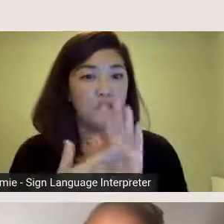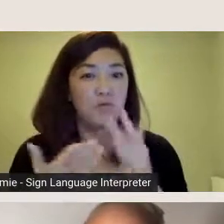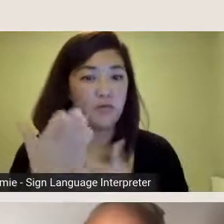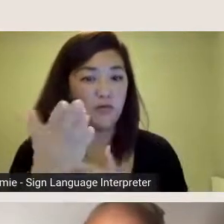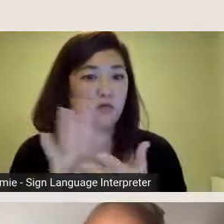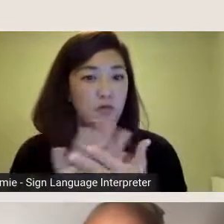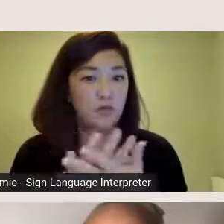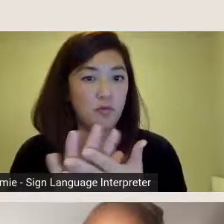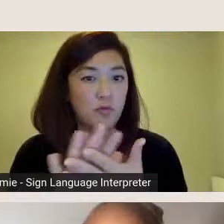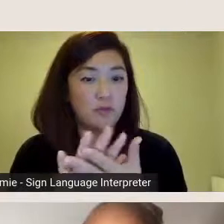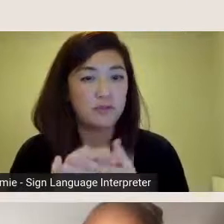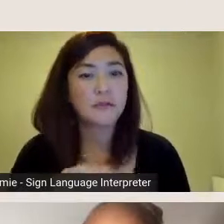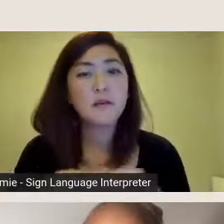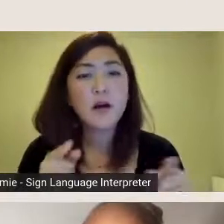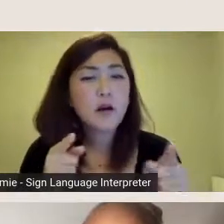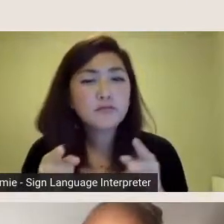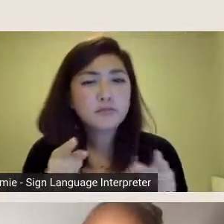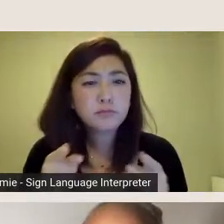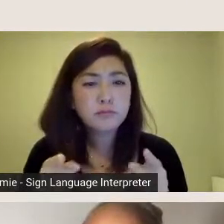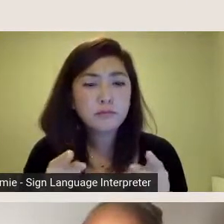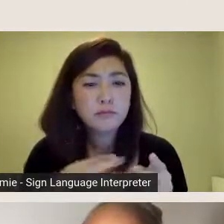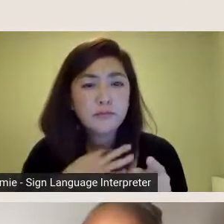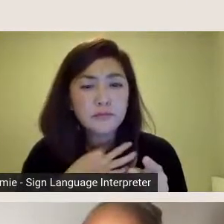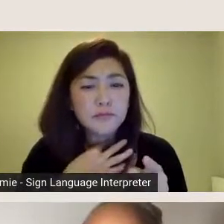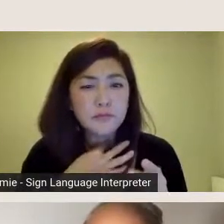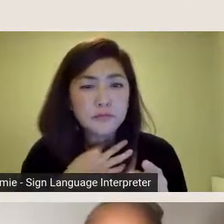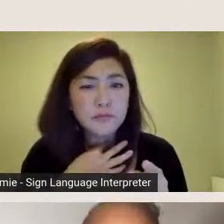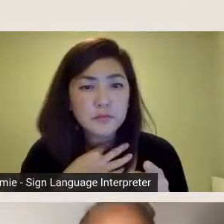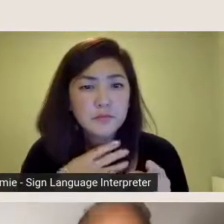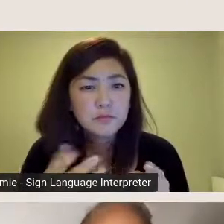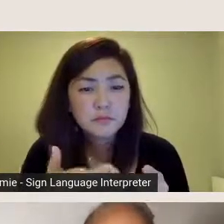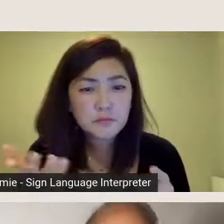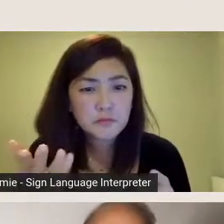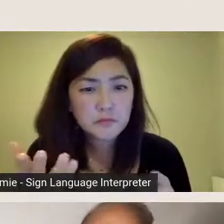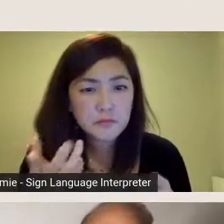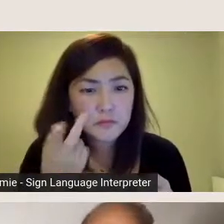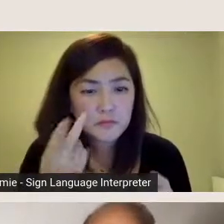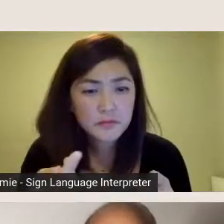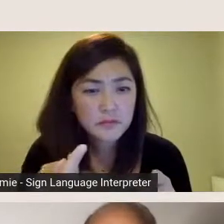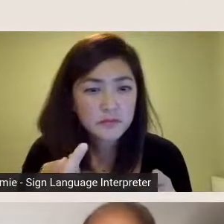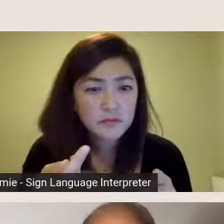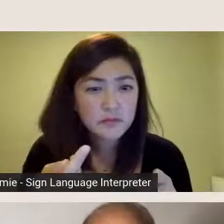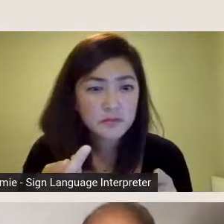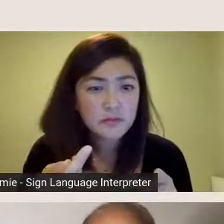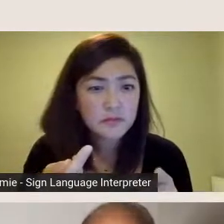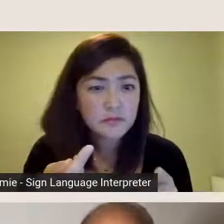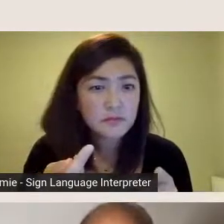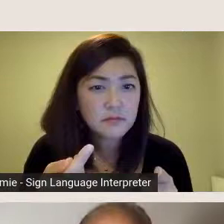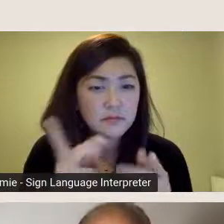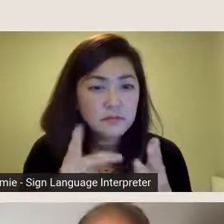What were the two of you kind of looking to see the project embody?